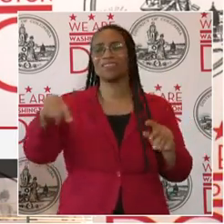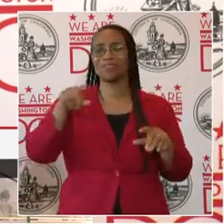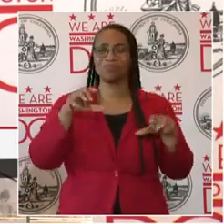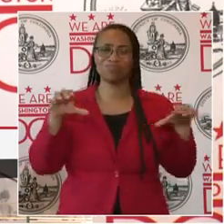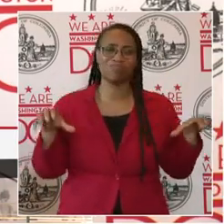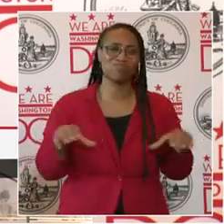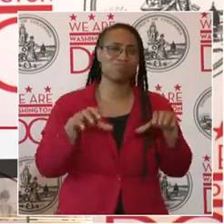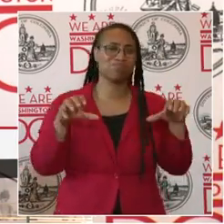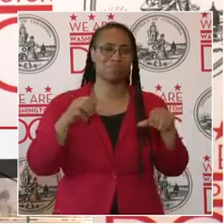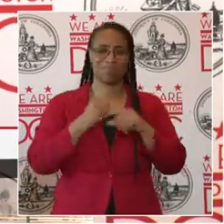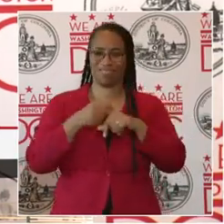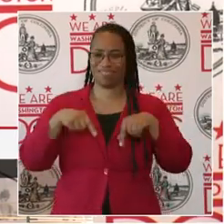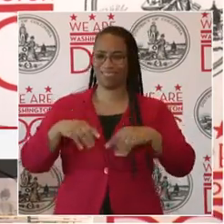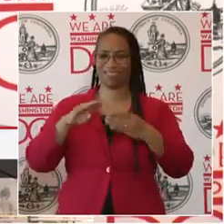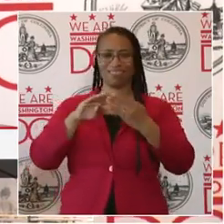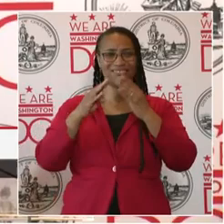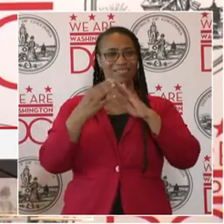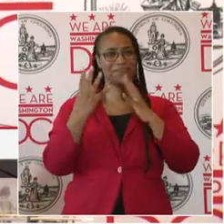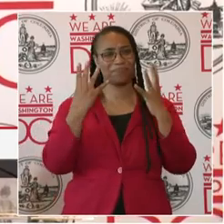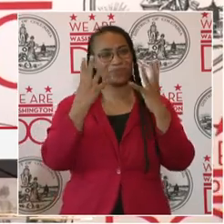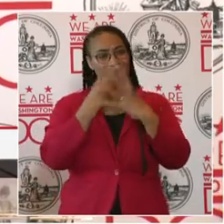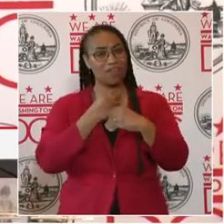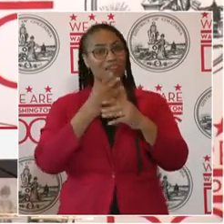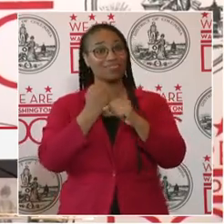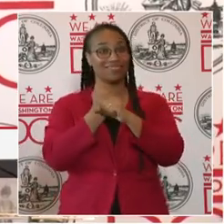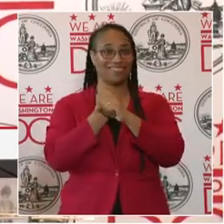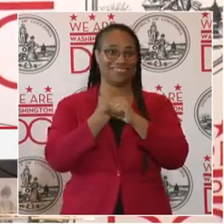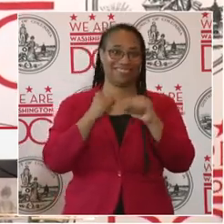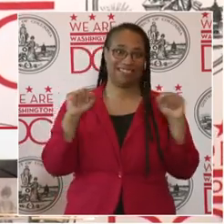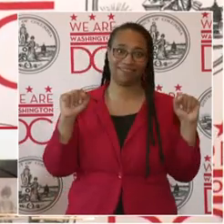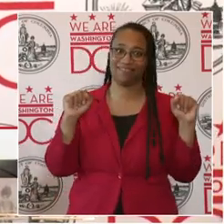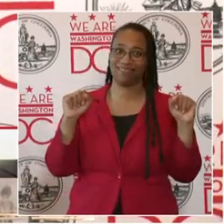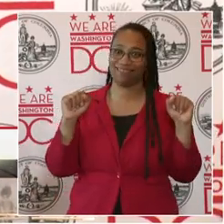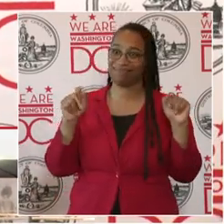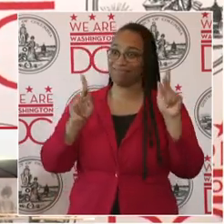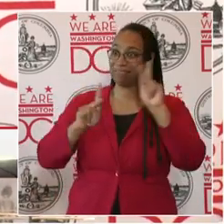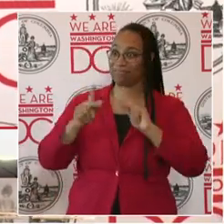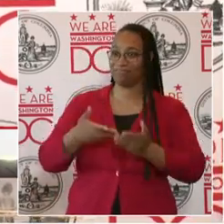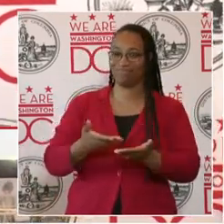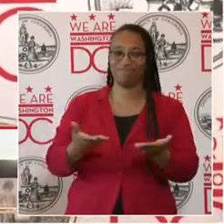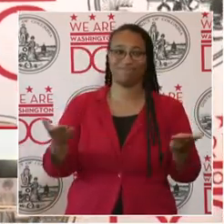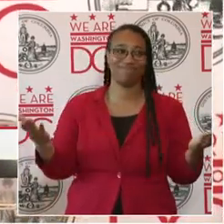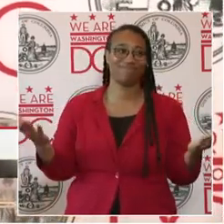our city better and safer for them. Thank you again.